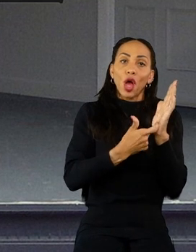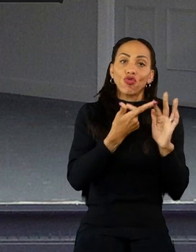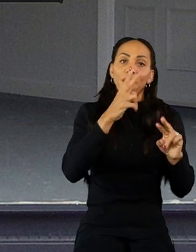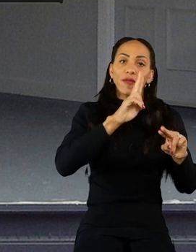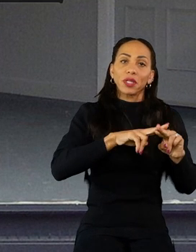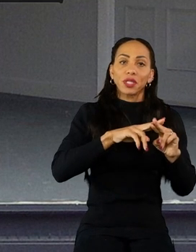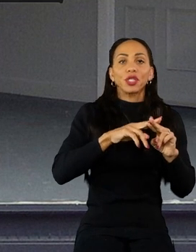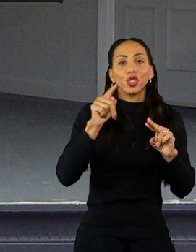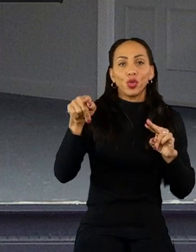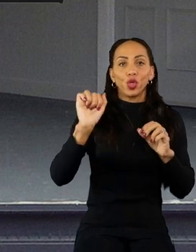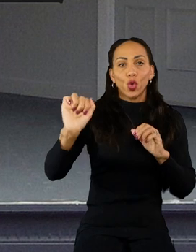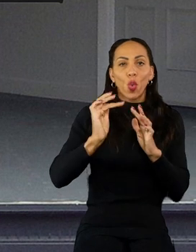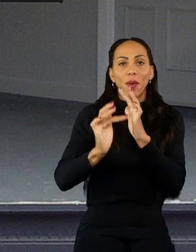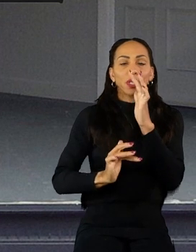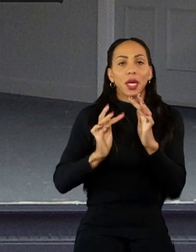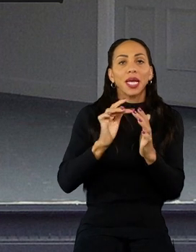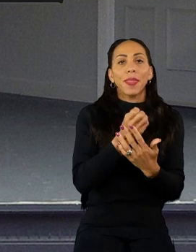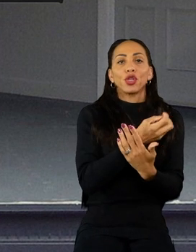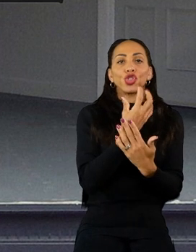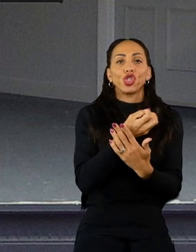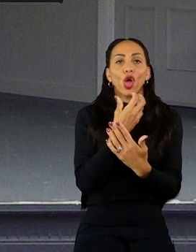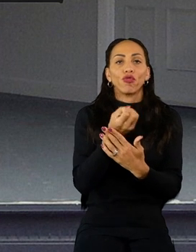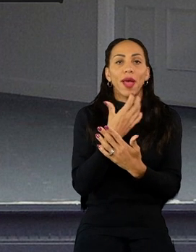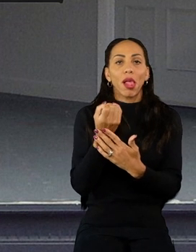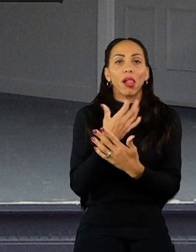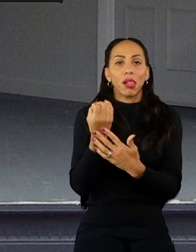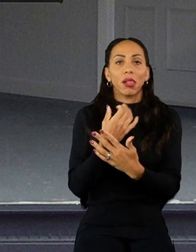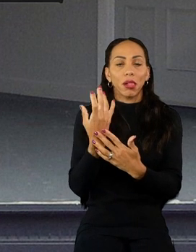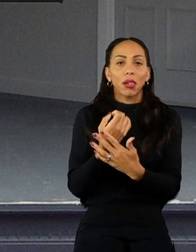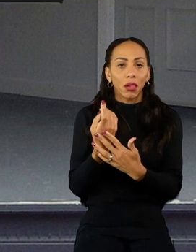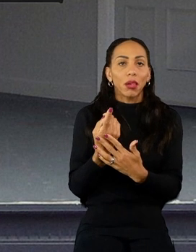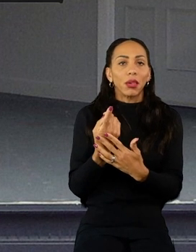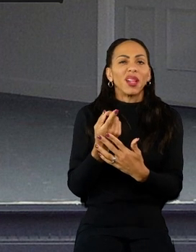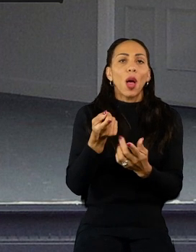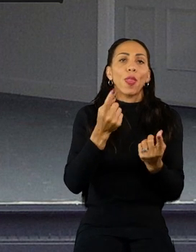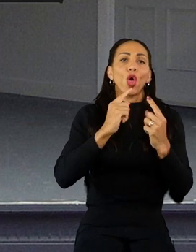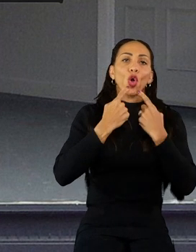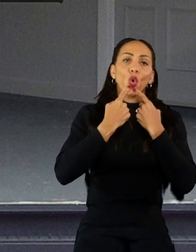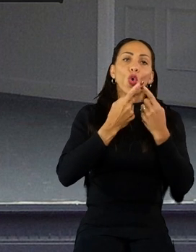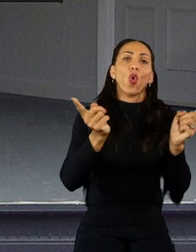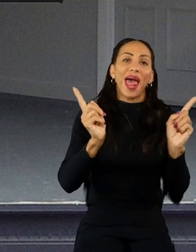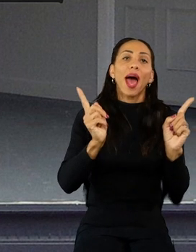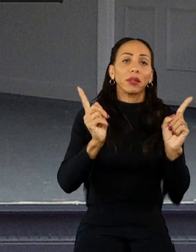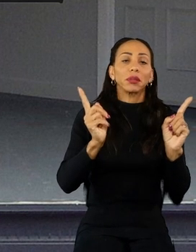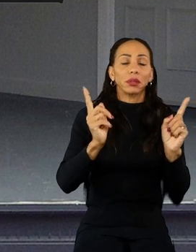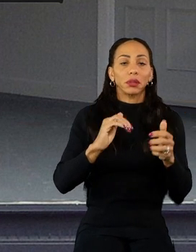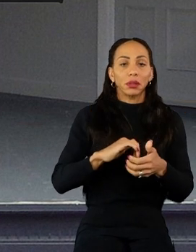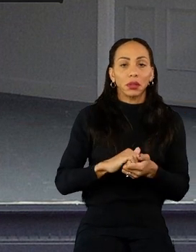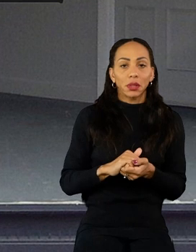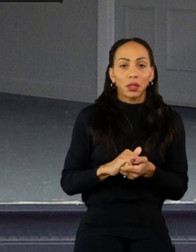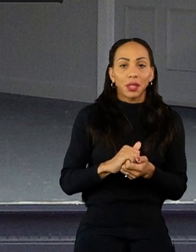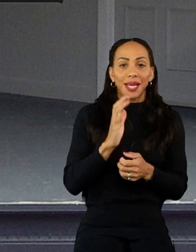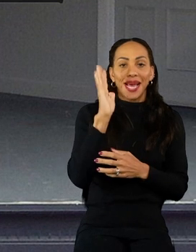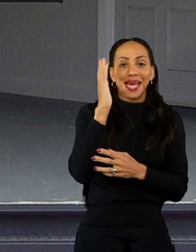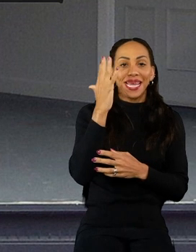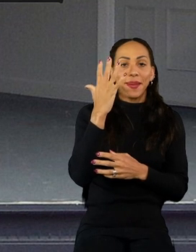Stage website and the showreel video within the call out, within the call out